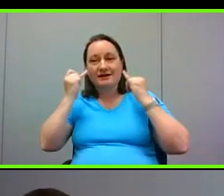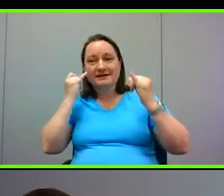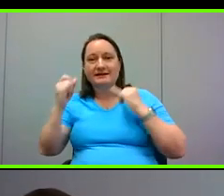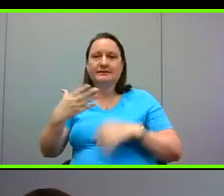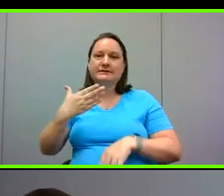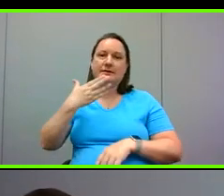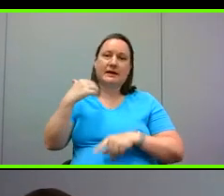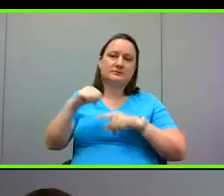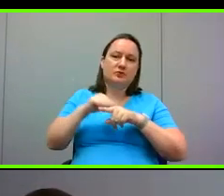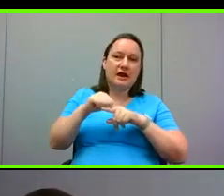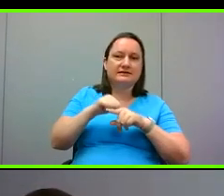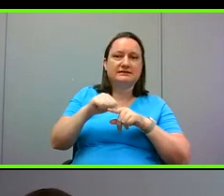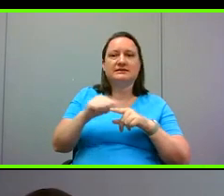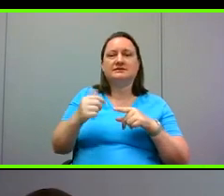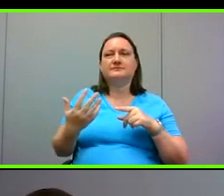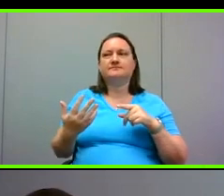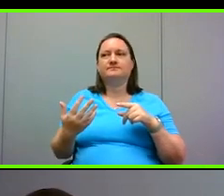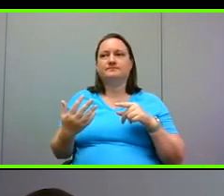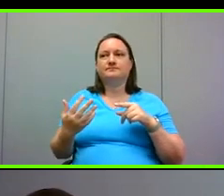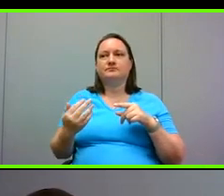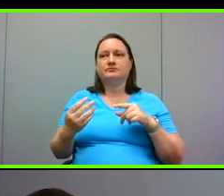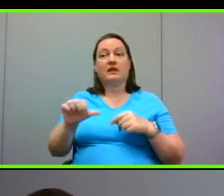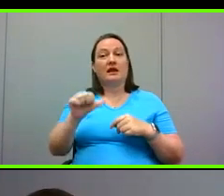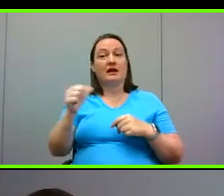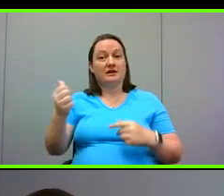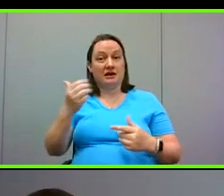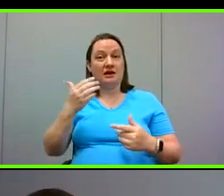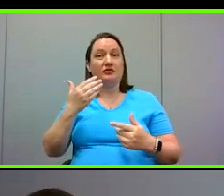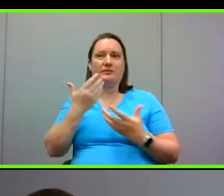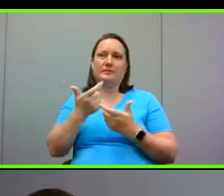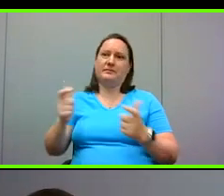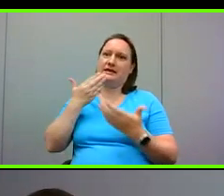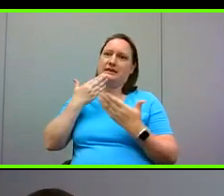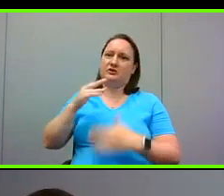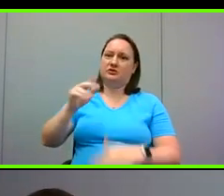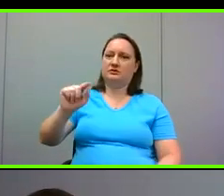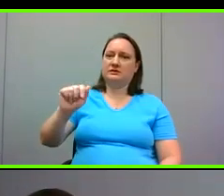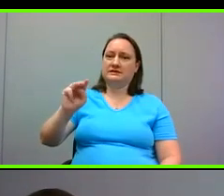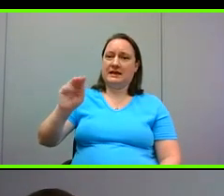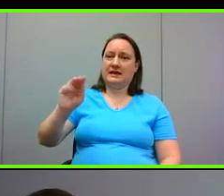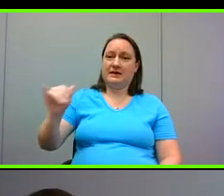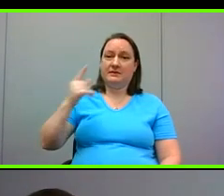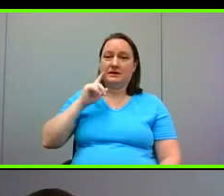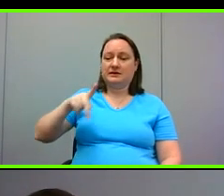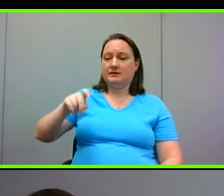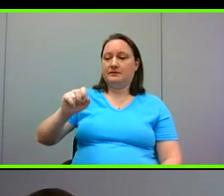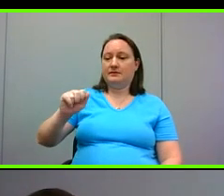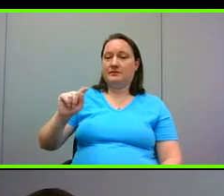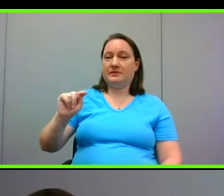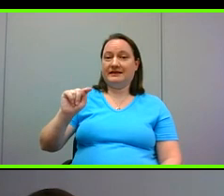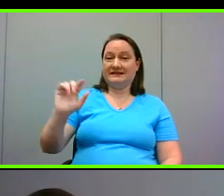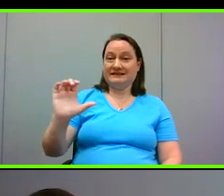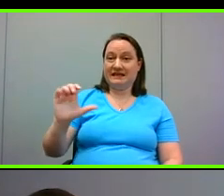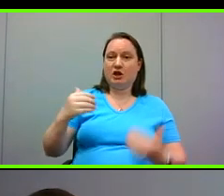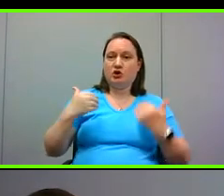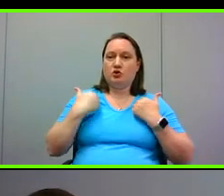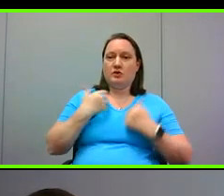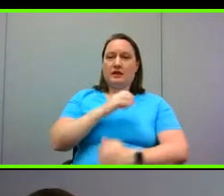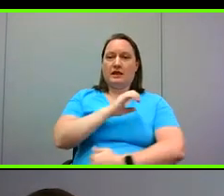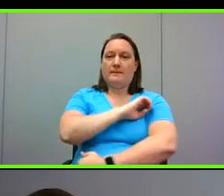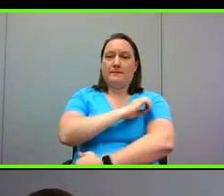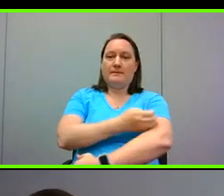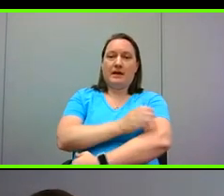that type of thing. Another big thanks to Tammy because their Pete C youth empowerment sessions have been great. I think